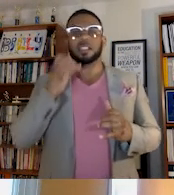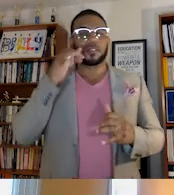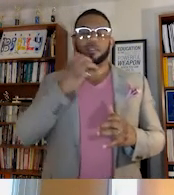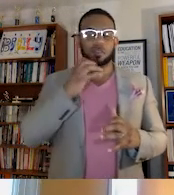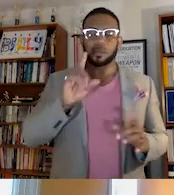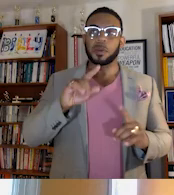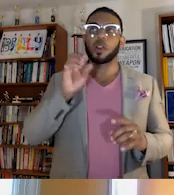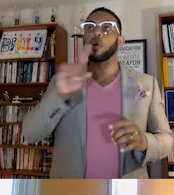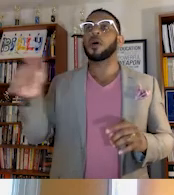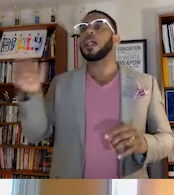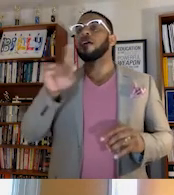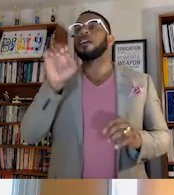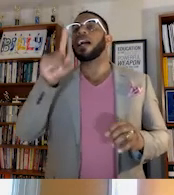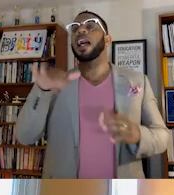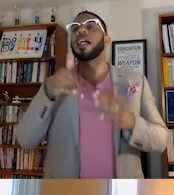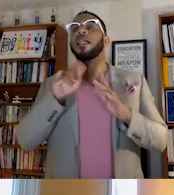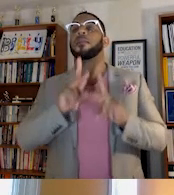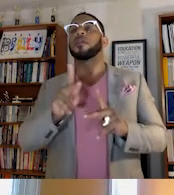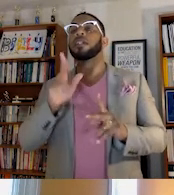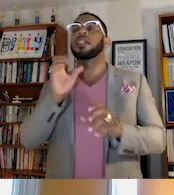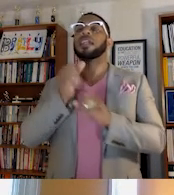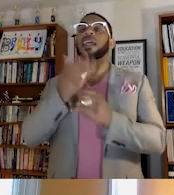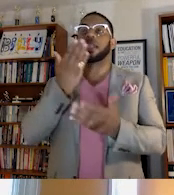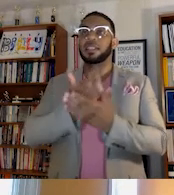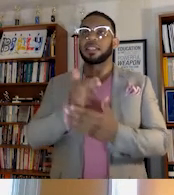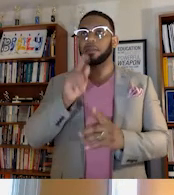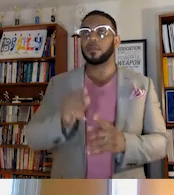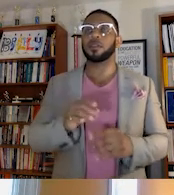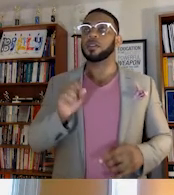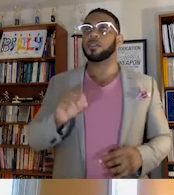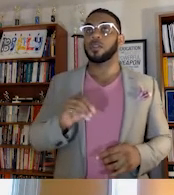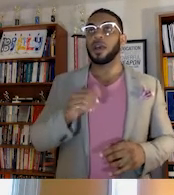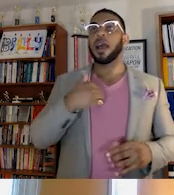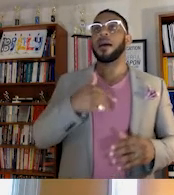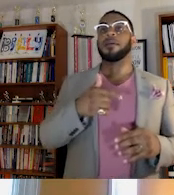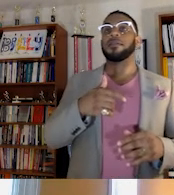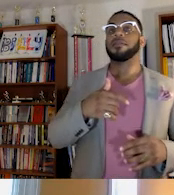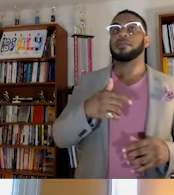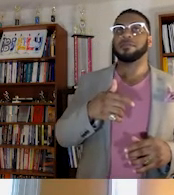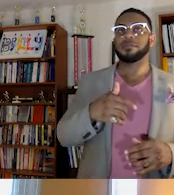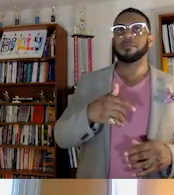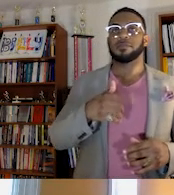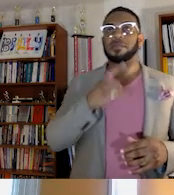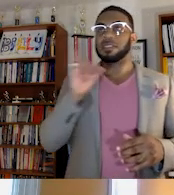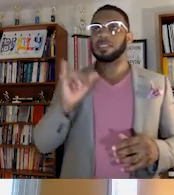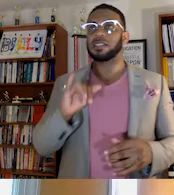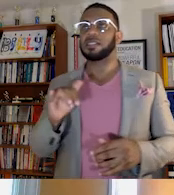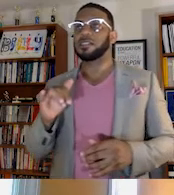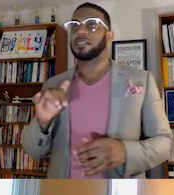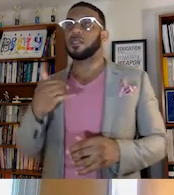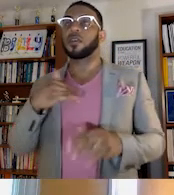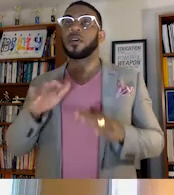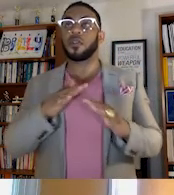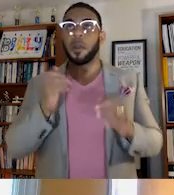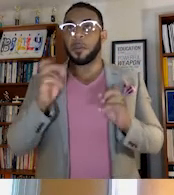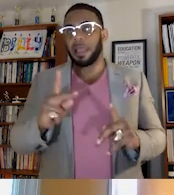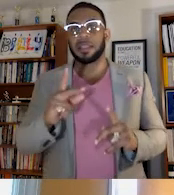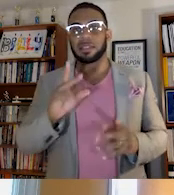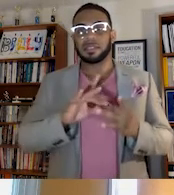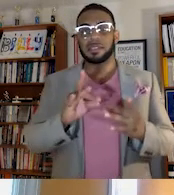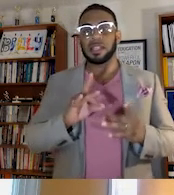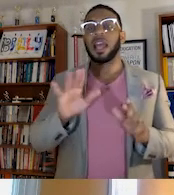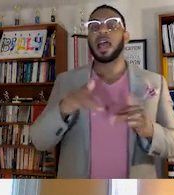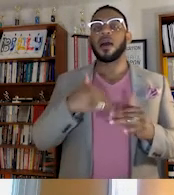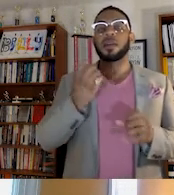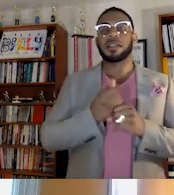screaming, but no one ever asks how that person got to that point. And so so for me, it's like, we got to walk back and say,